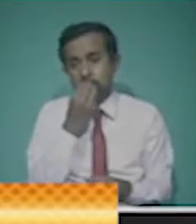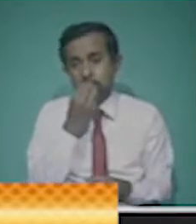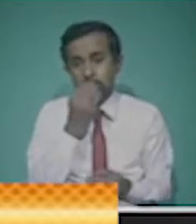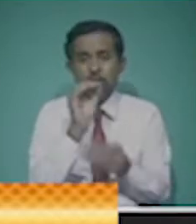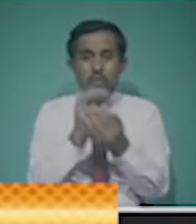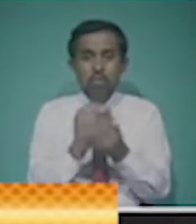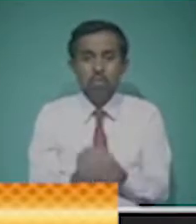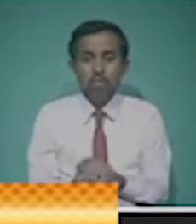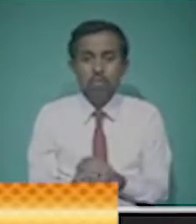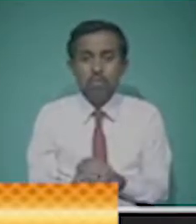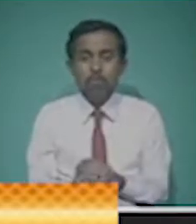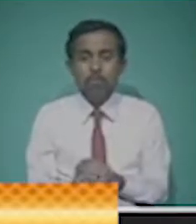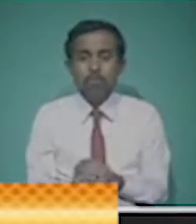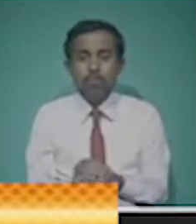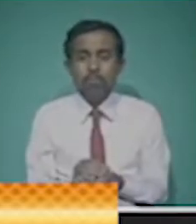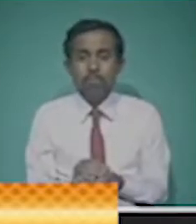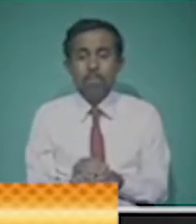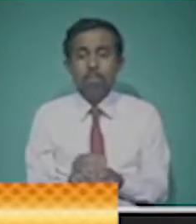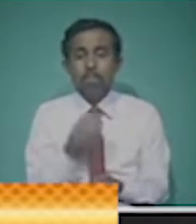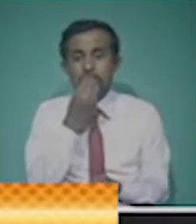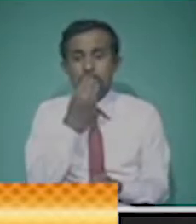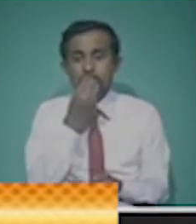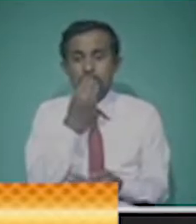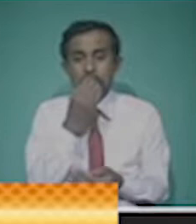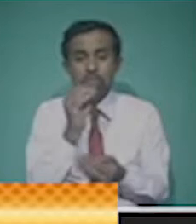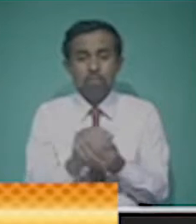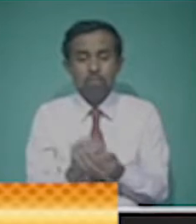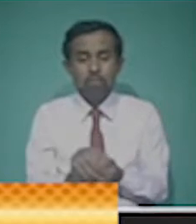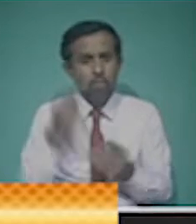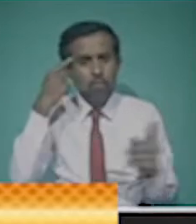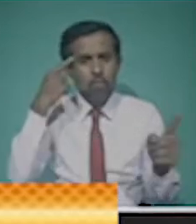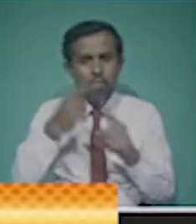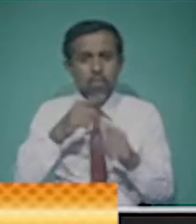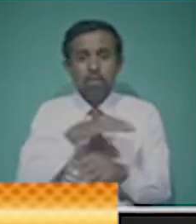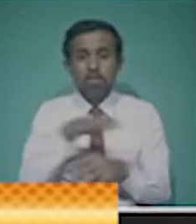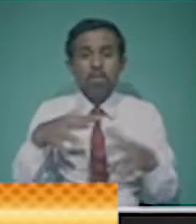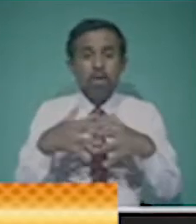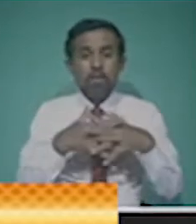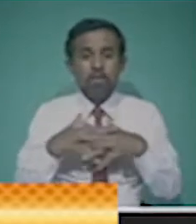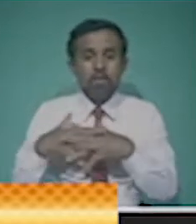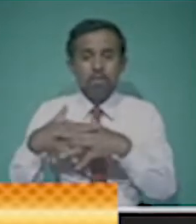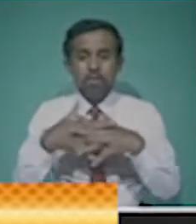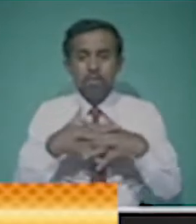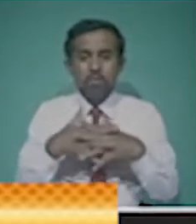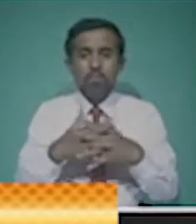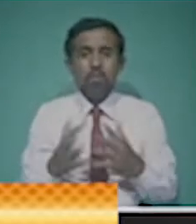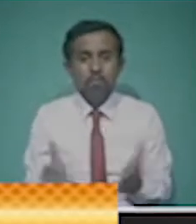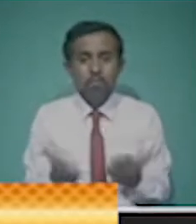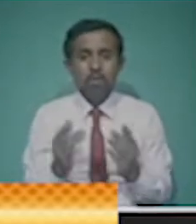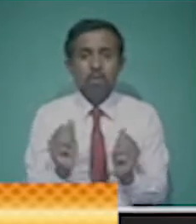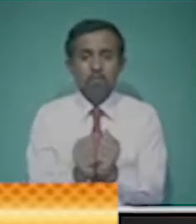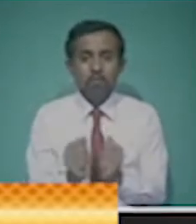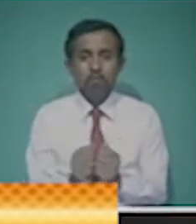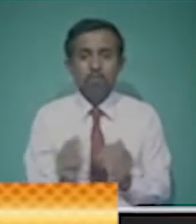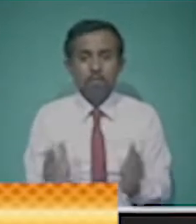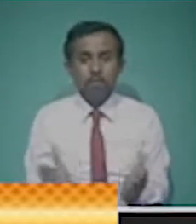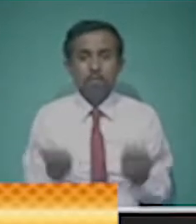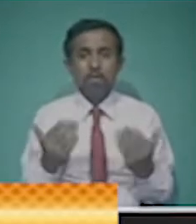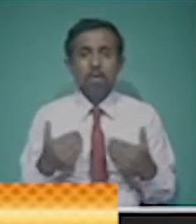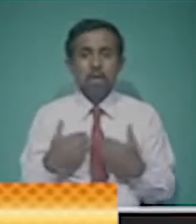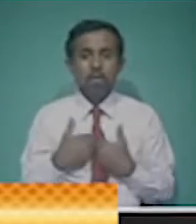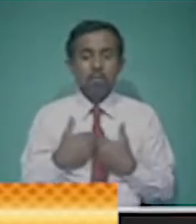partners. They are UN organizations, and the governments of India, Britain, USA, EU,